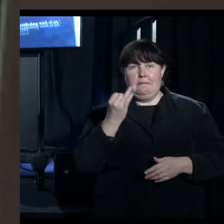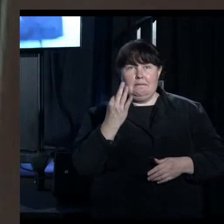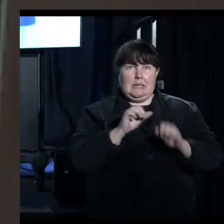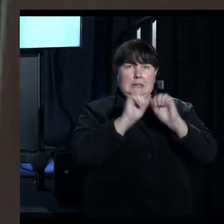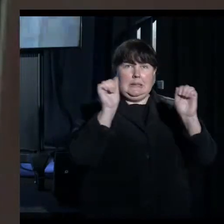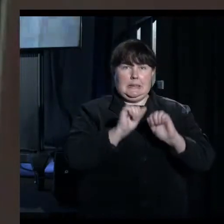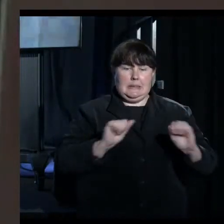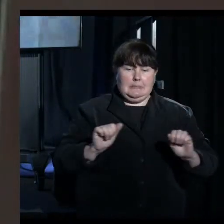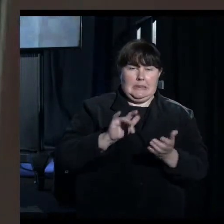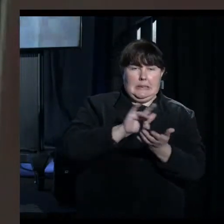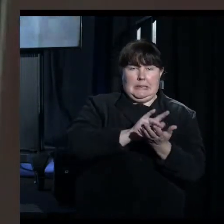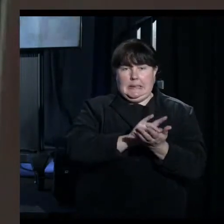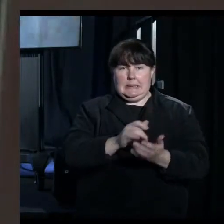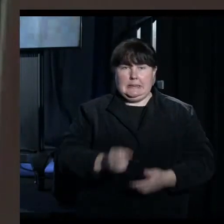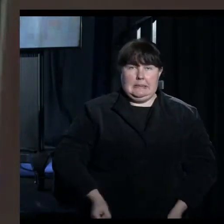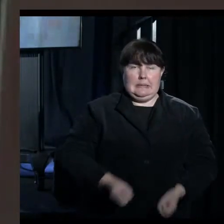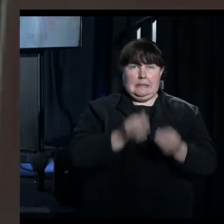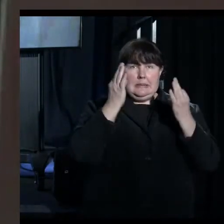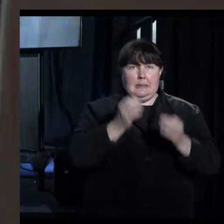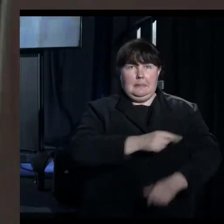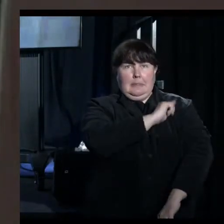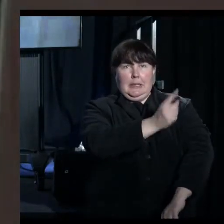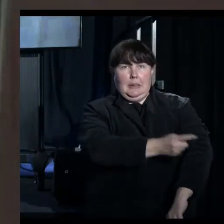could set the limits of things so I know where I end?